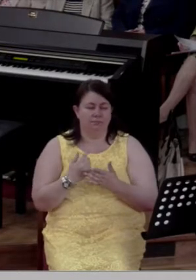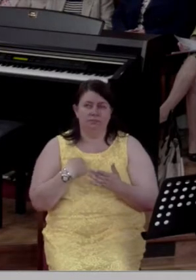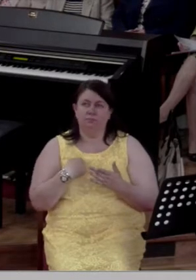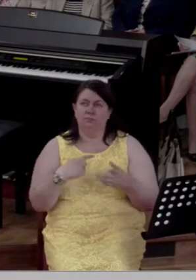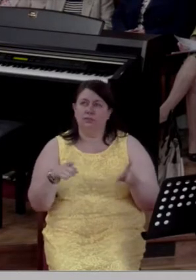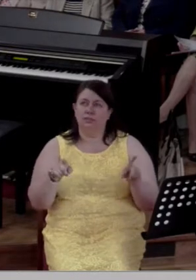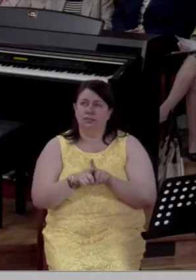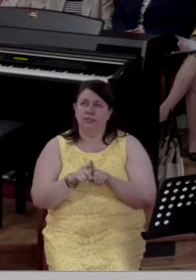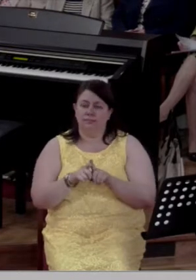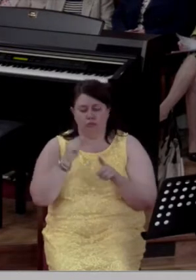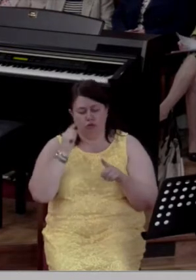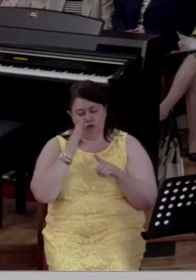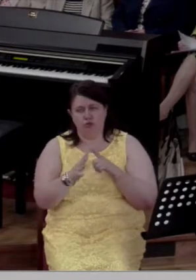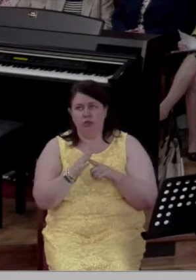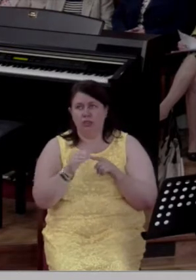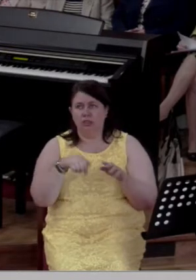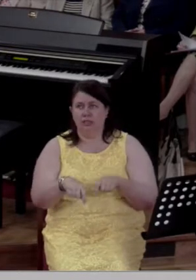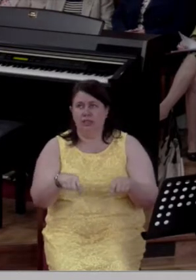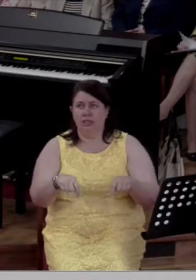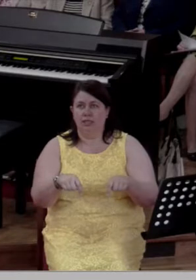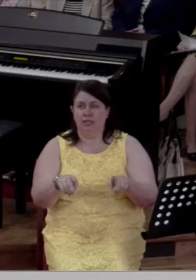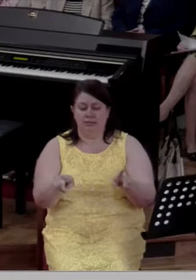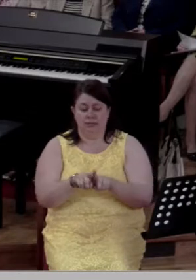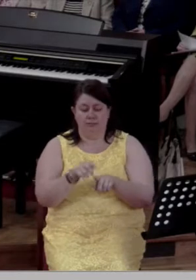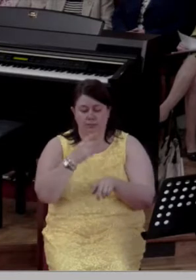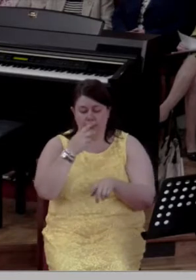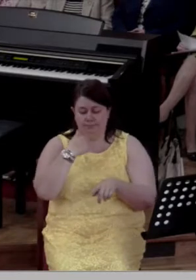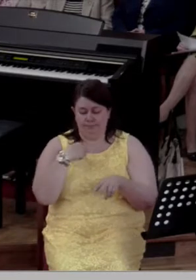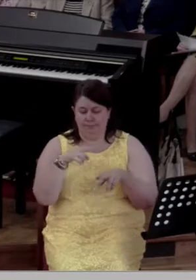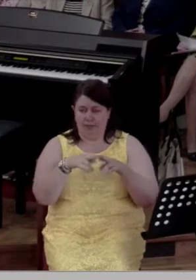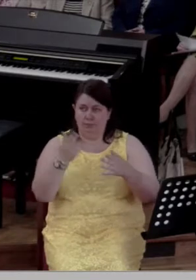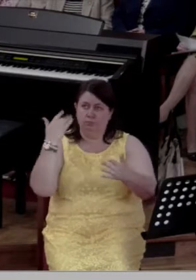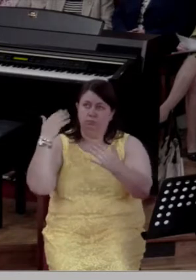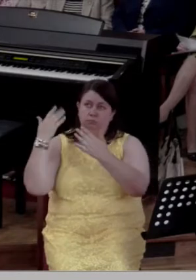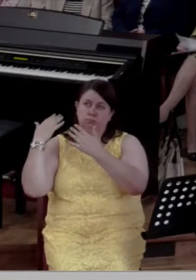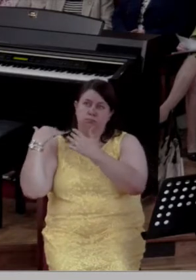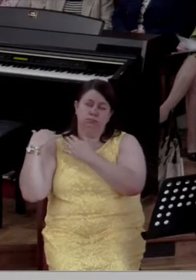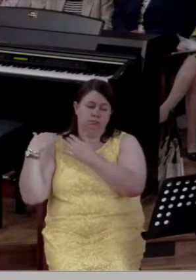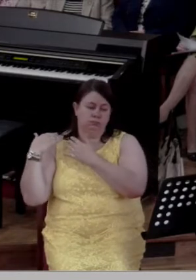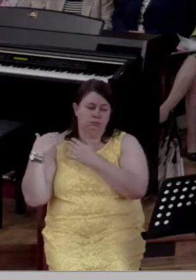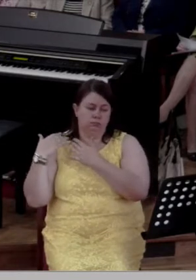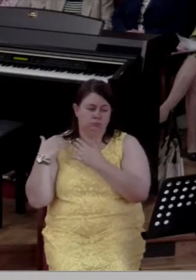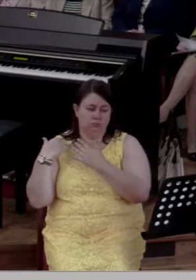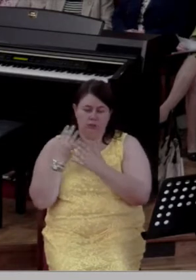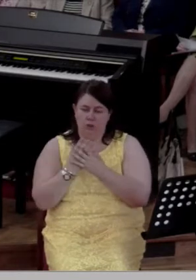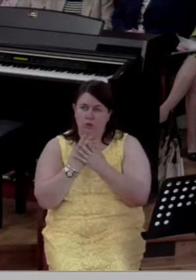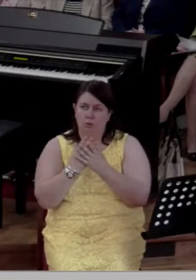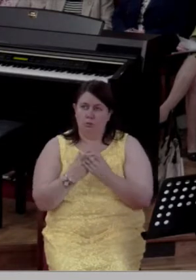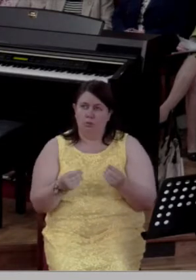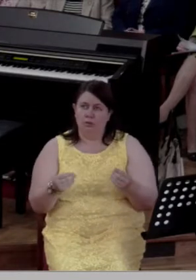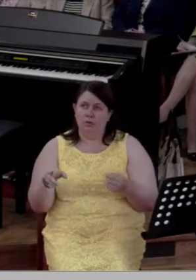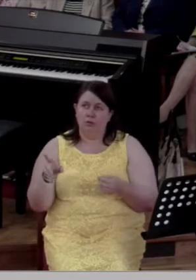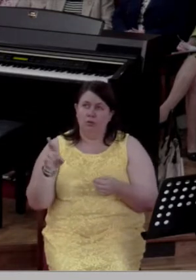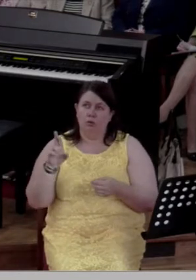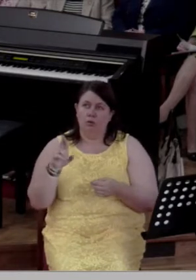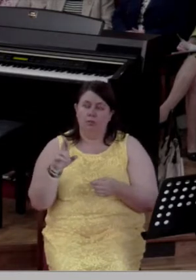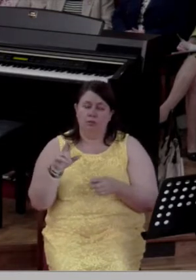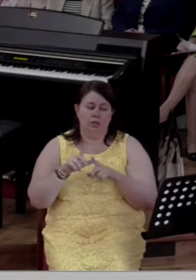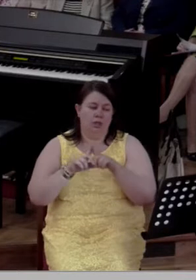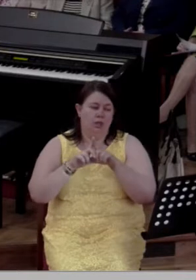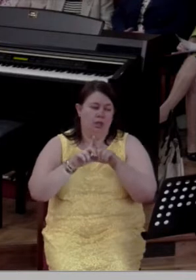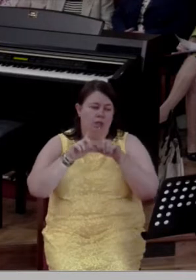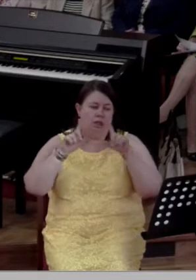in your sight, as were all our ancestors. Our days on earth are like a shadow without hope. Lord our God,